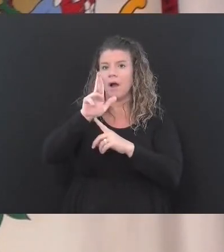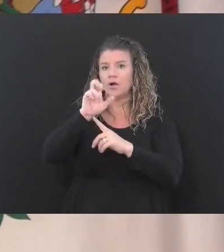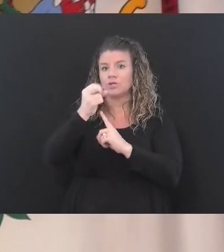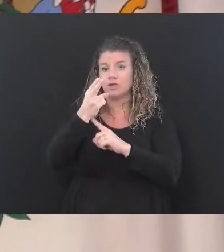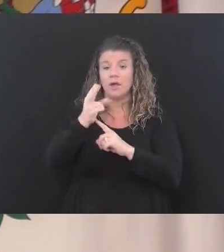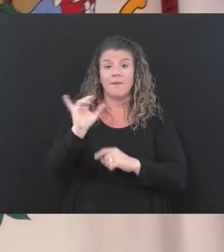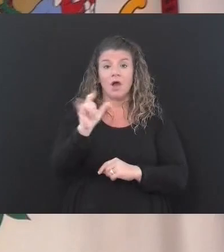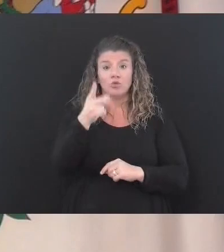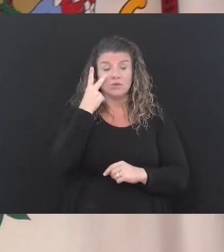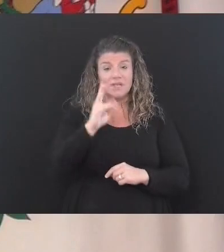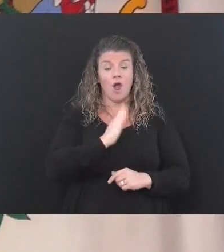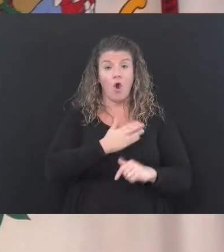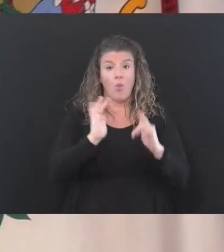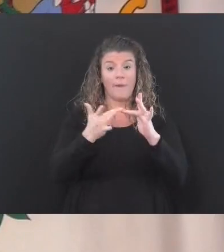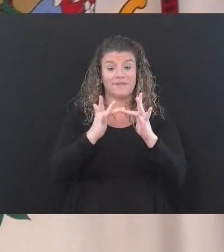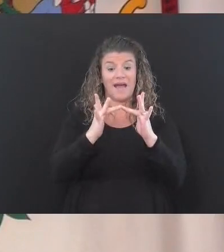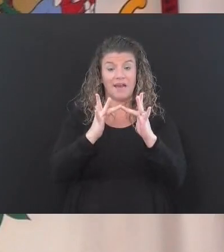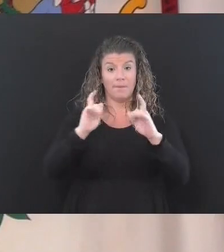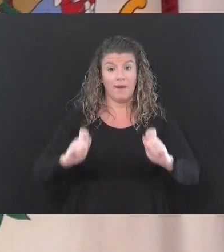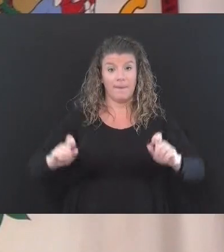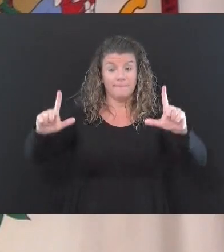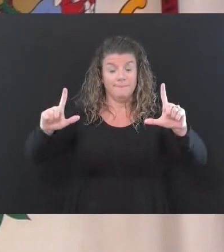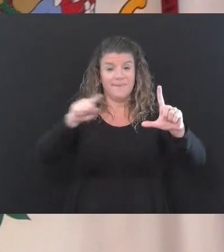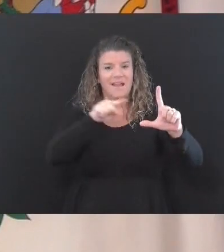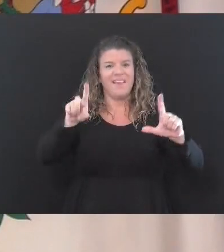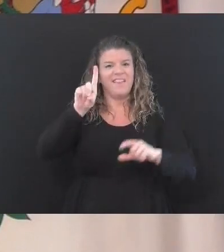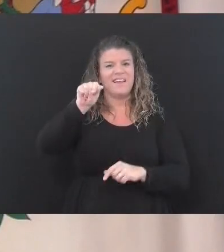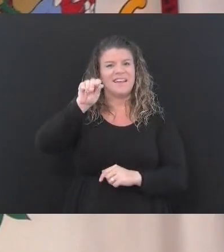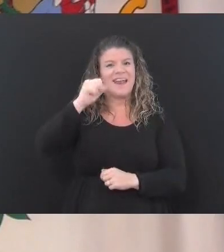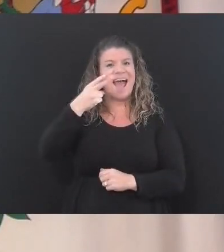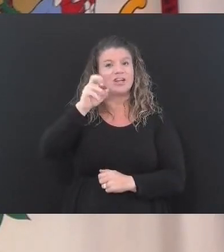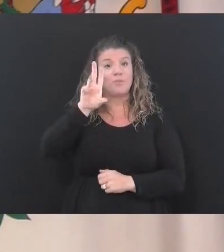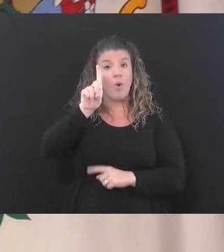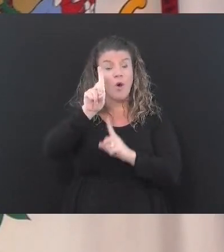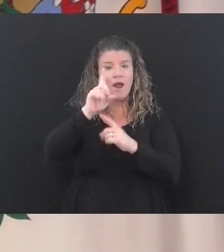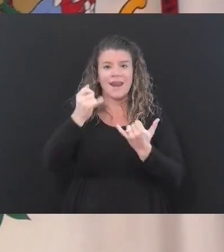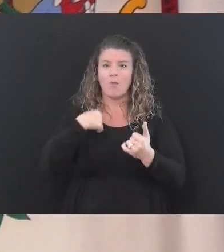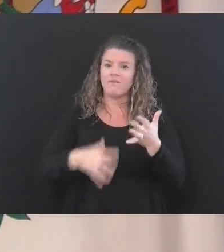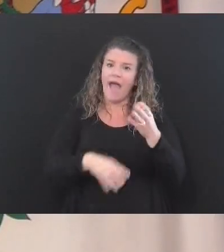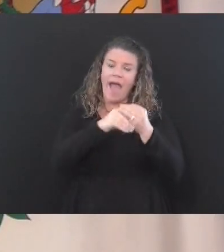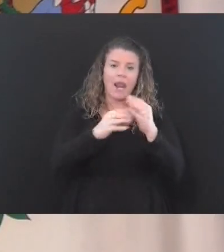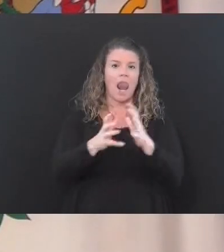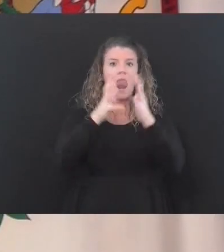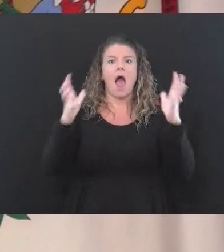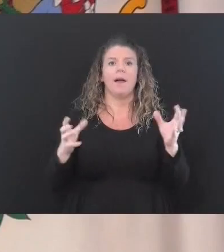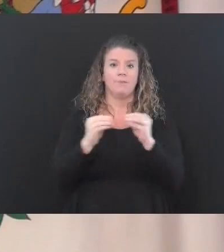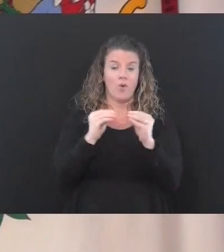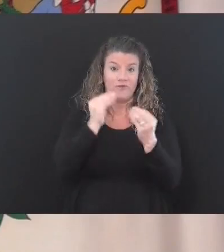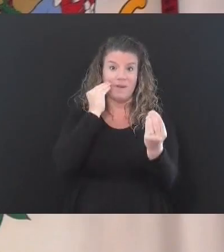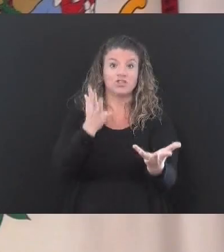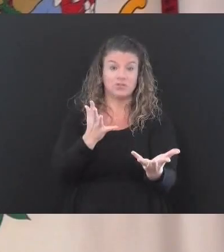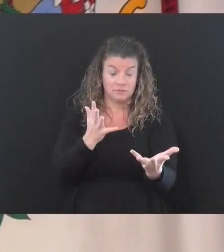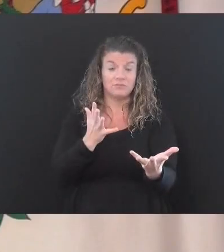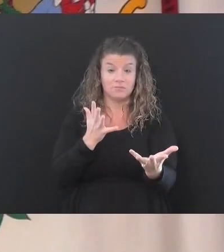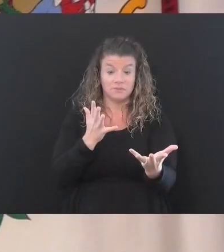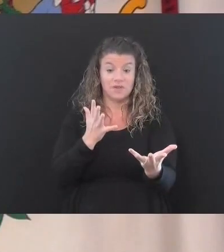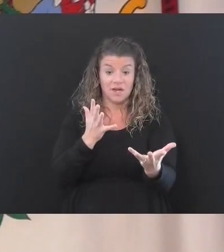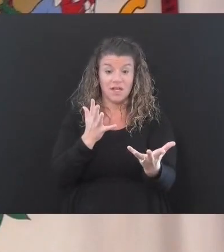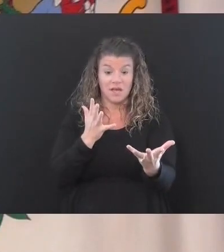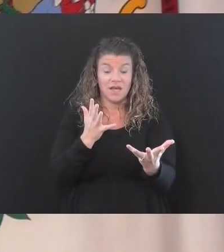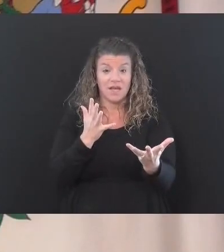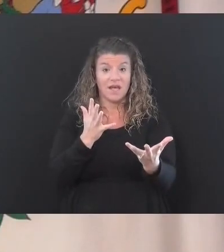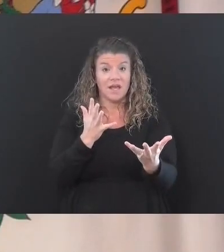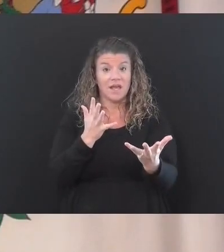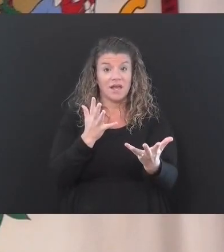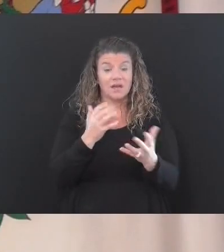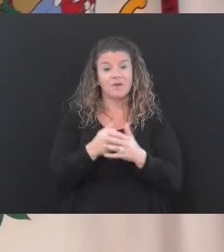our webpage, on our dashboard, we've got lots and lots of information. If you'll, I guess, Jordan,